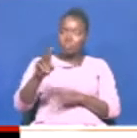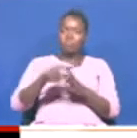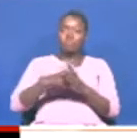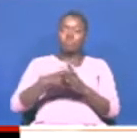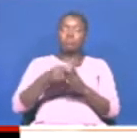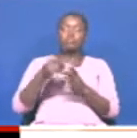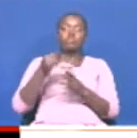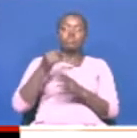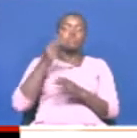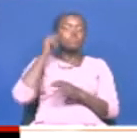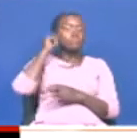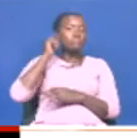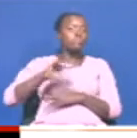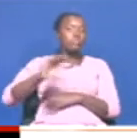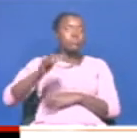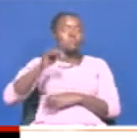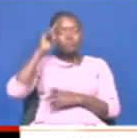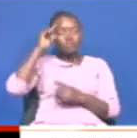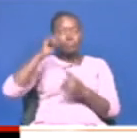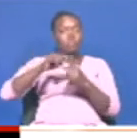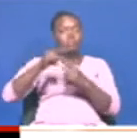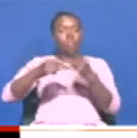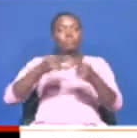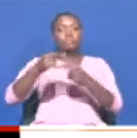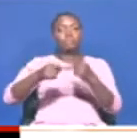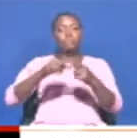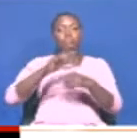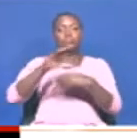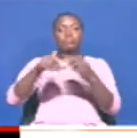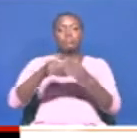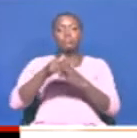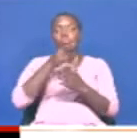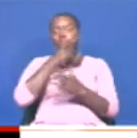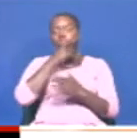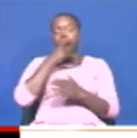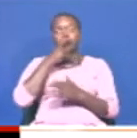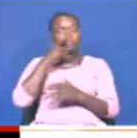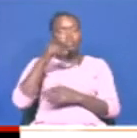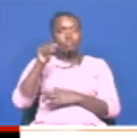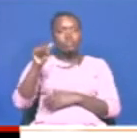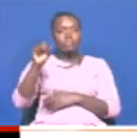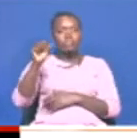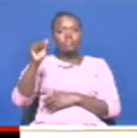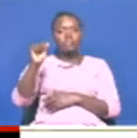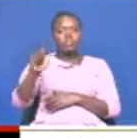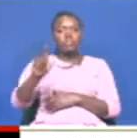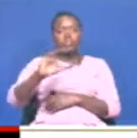with a target to roll it out in all the arid and semi-arid counties in the country.